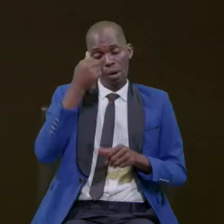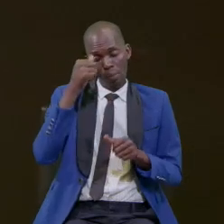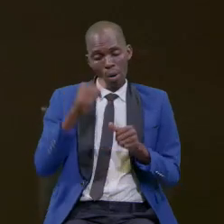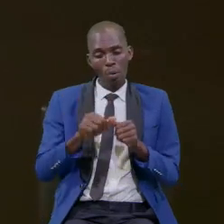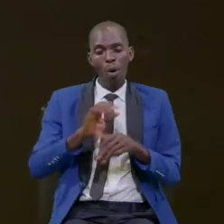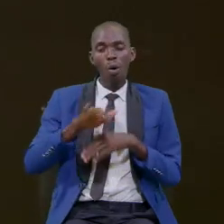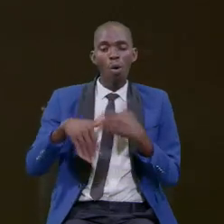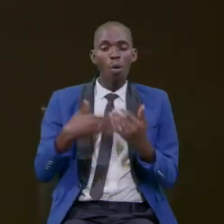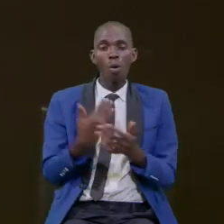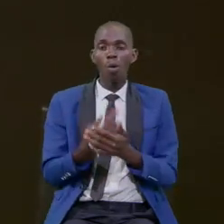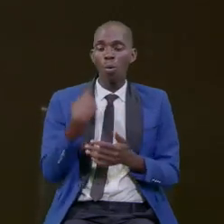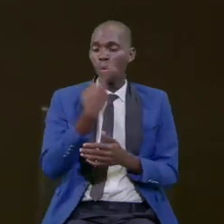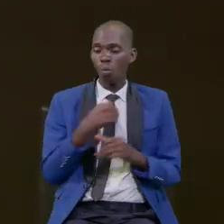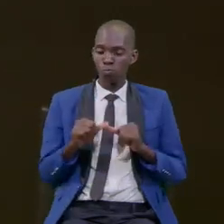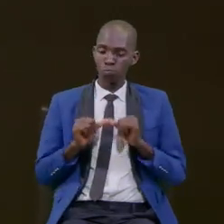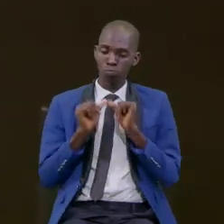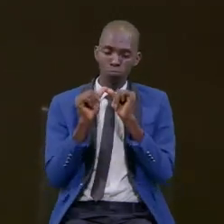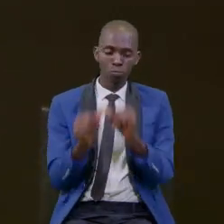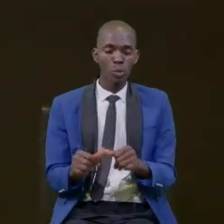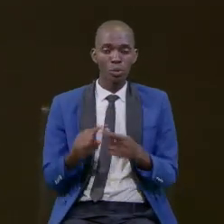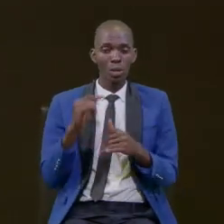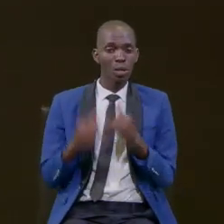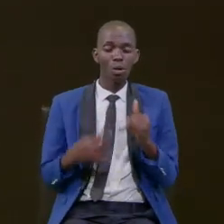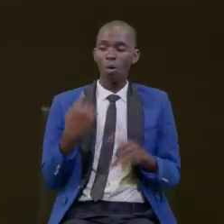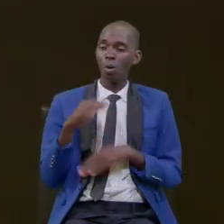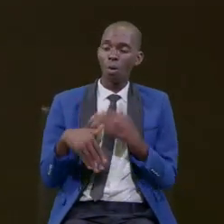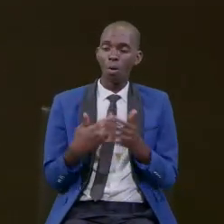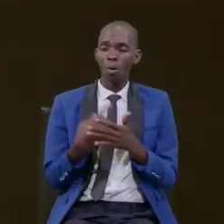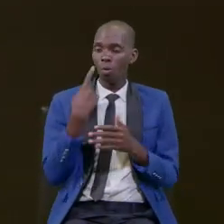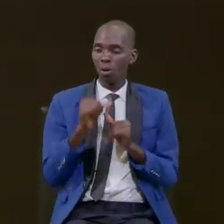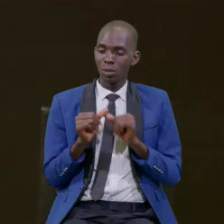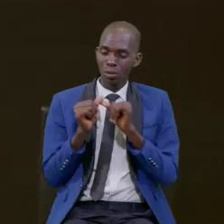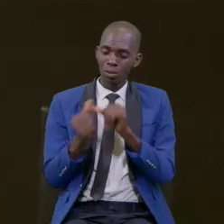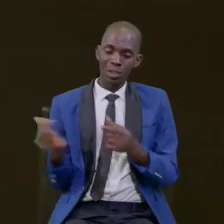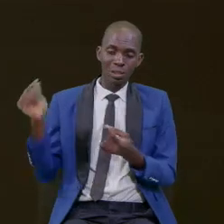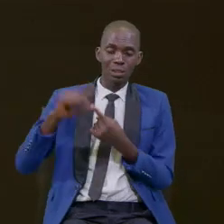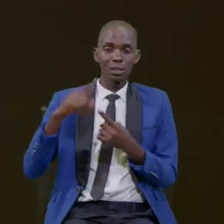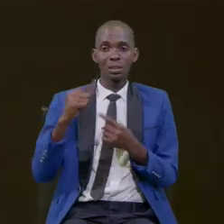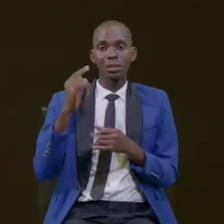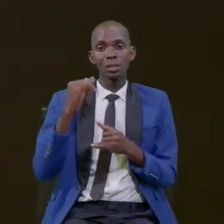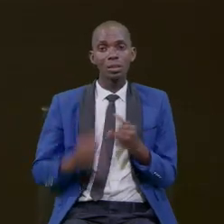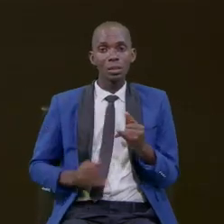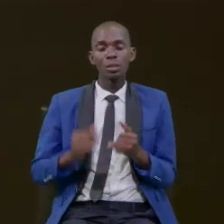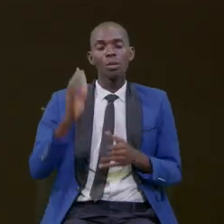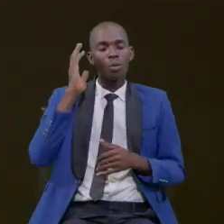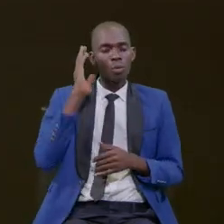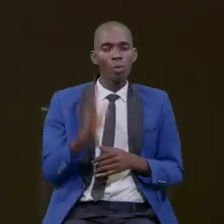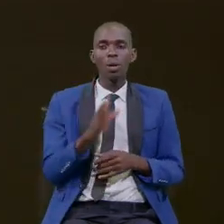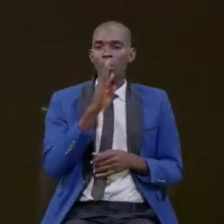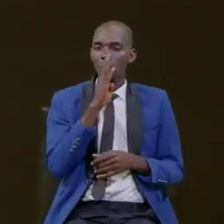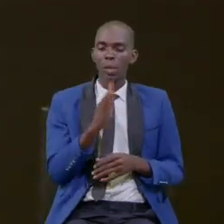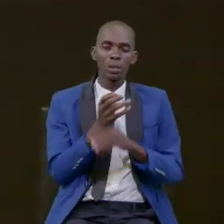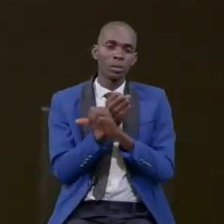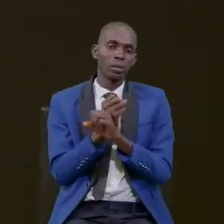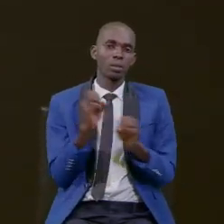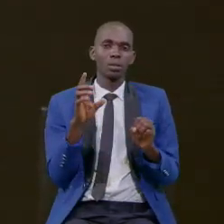those who endure till the end, only those who continue until the end will be saved.